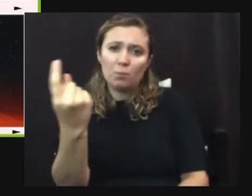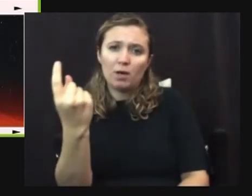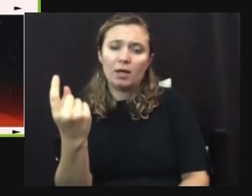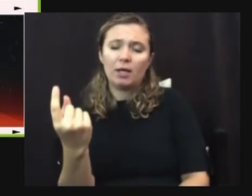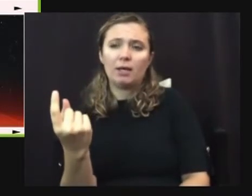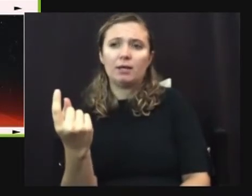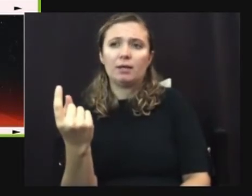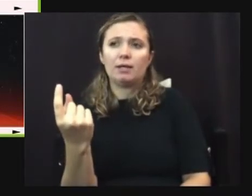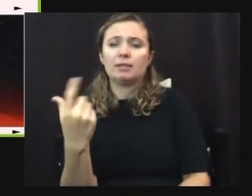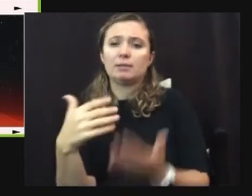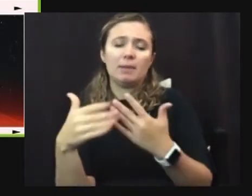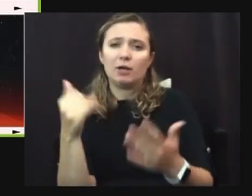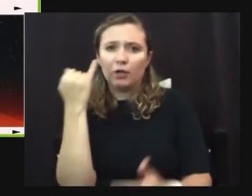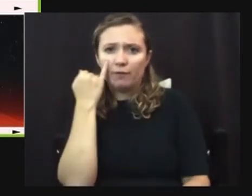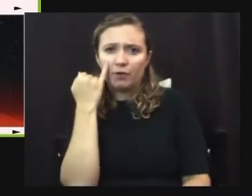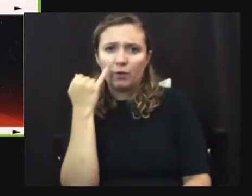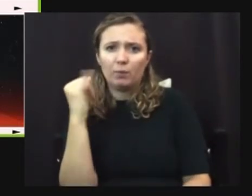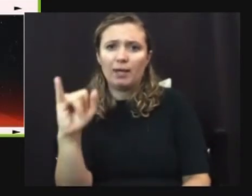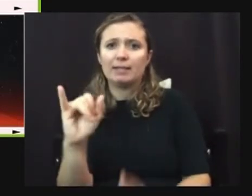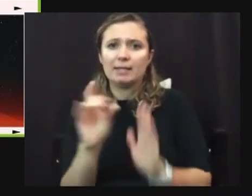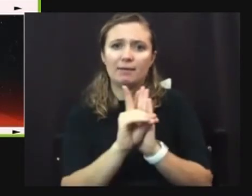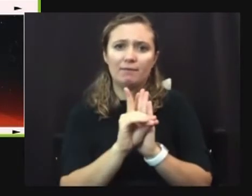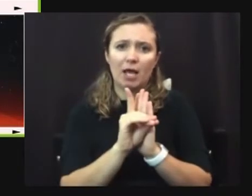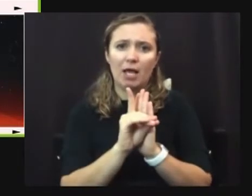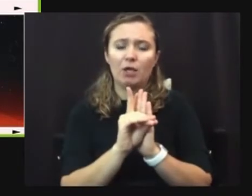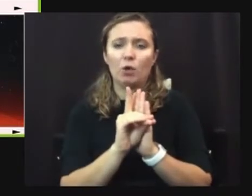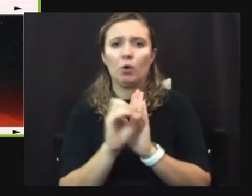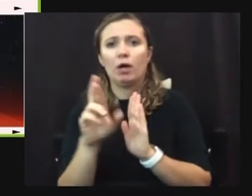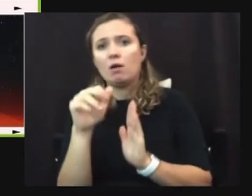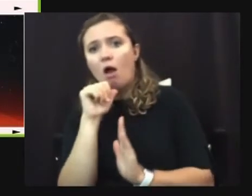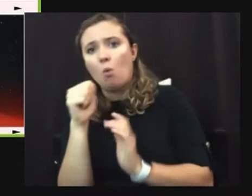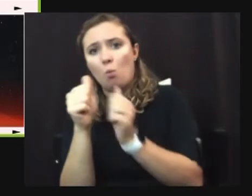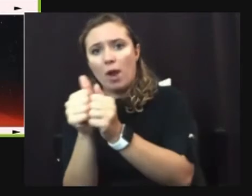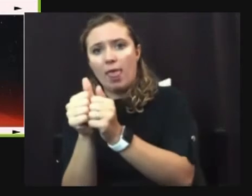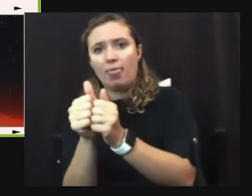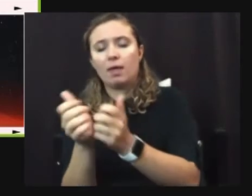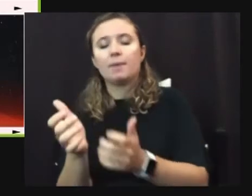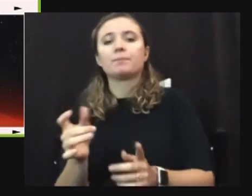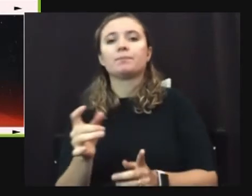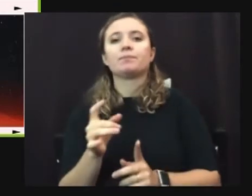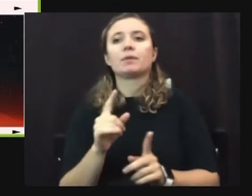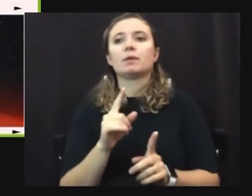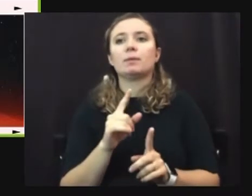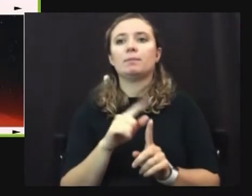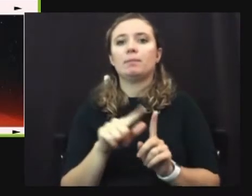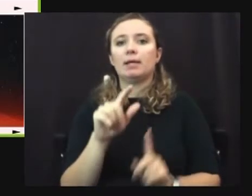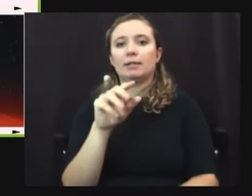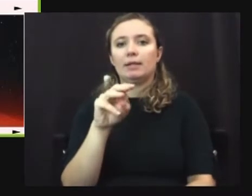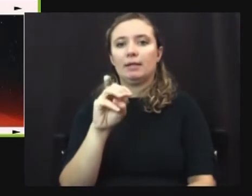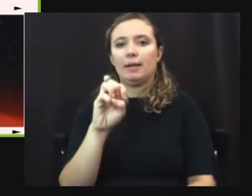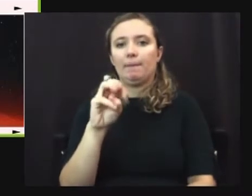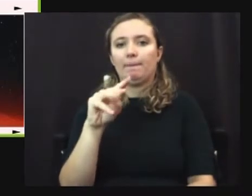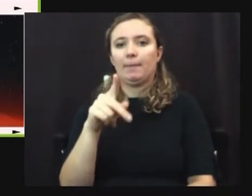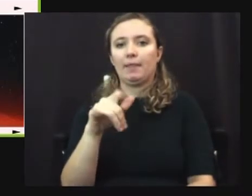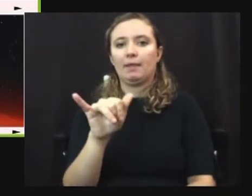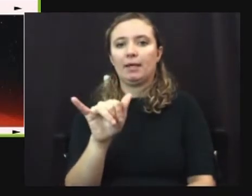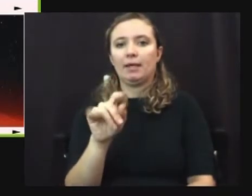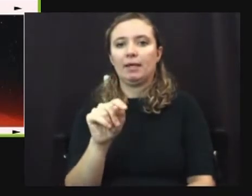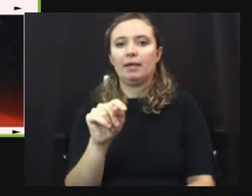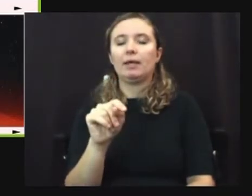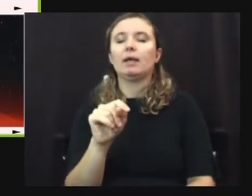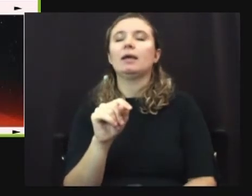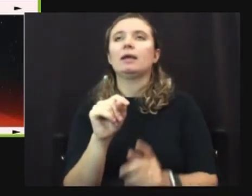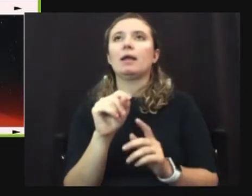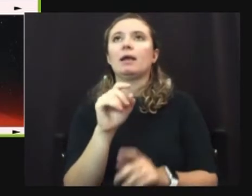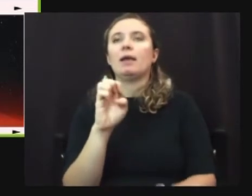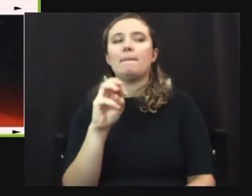whether you identify with them or not. And empathy is that, quote, putting yourself in their shoes. That's the most